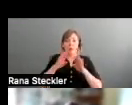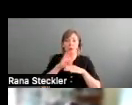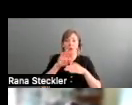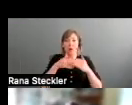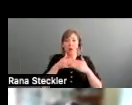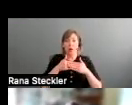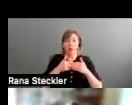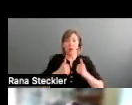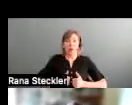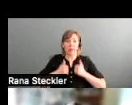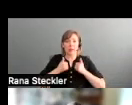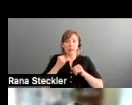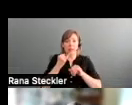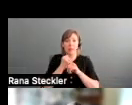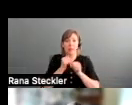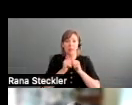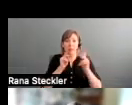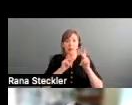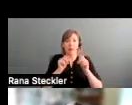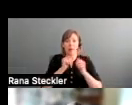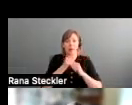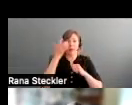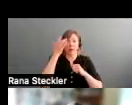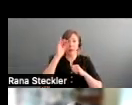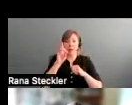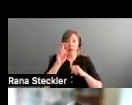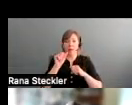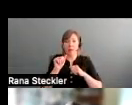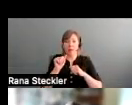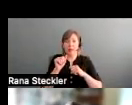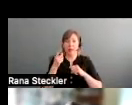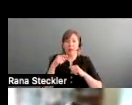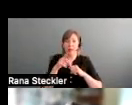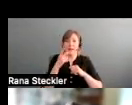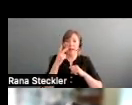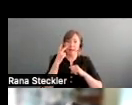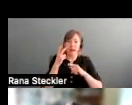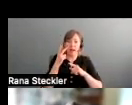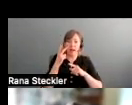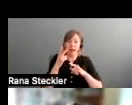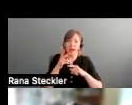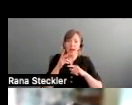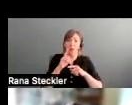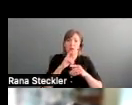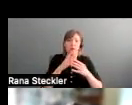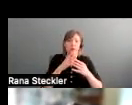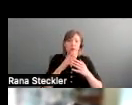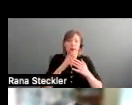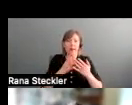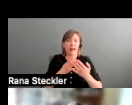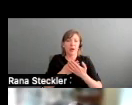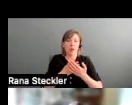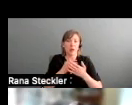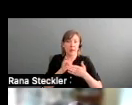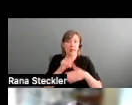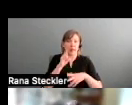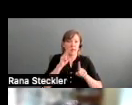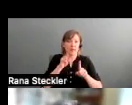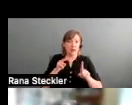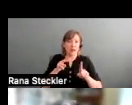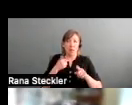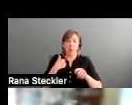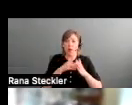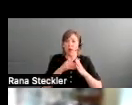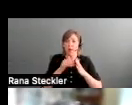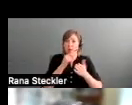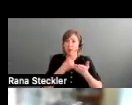residential institutions for people with intellectual disabilities that they saw as incarceration. And we often don't talk about